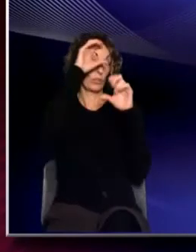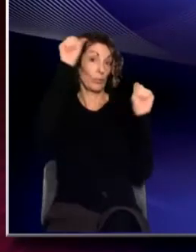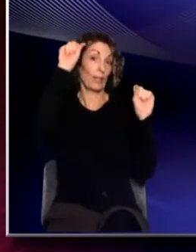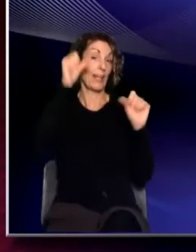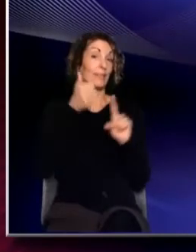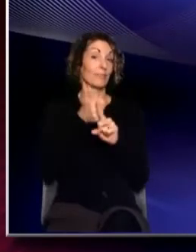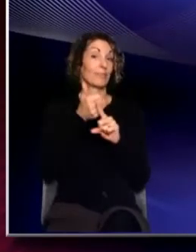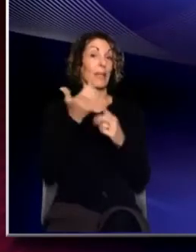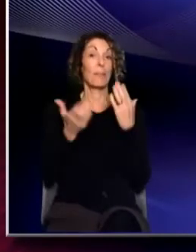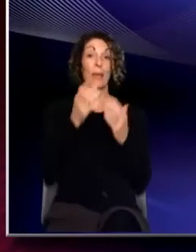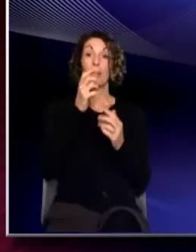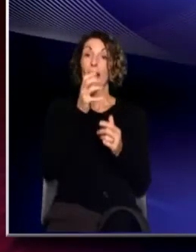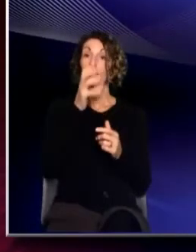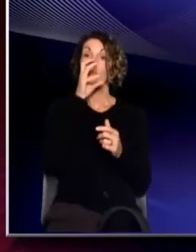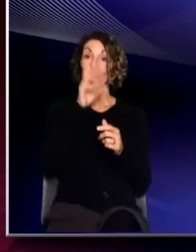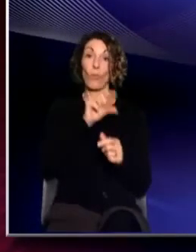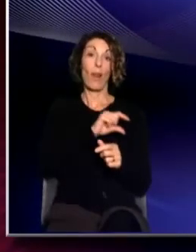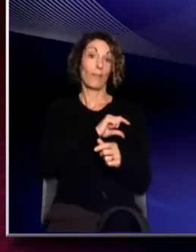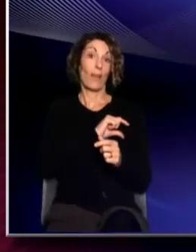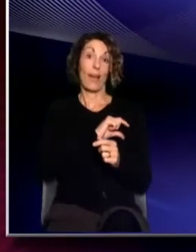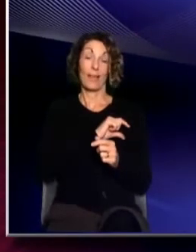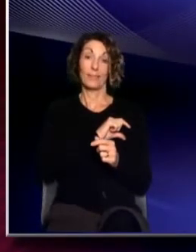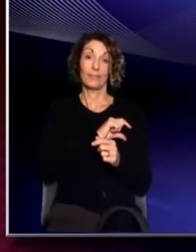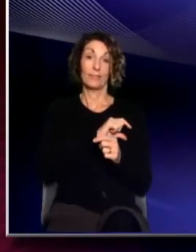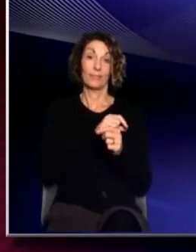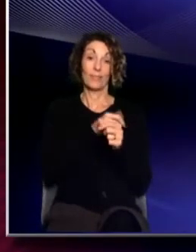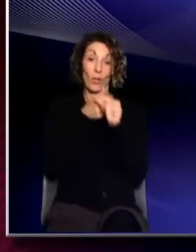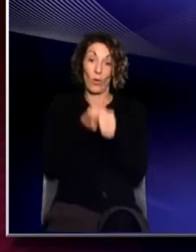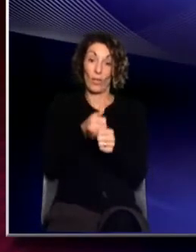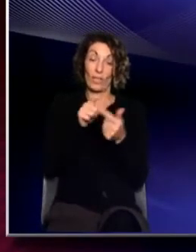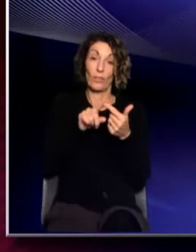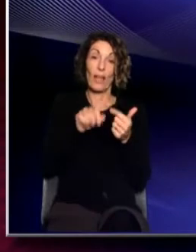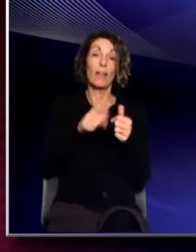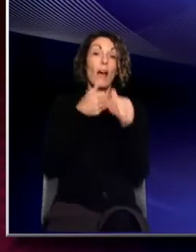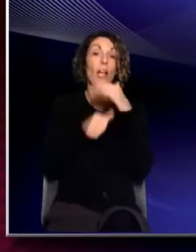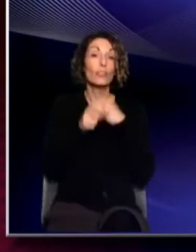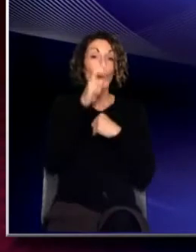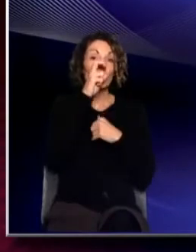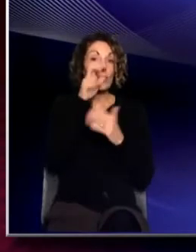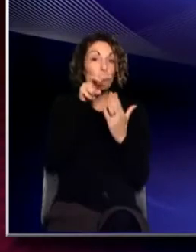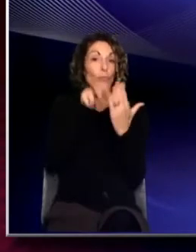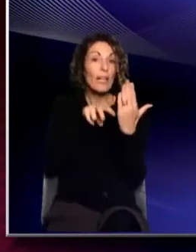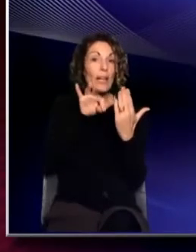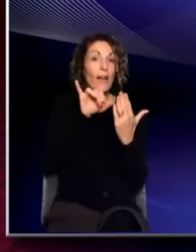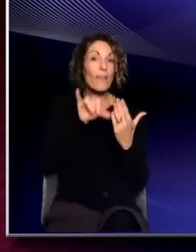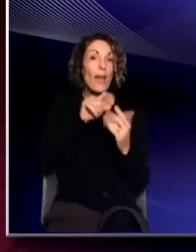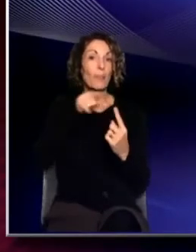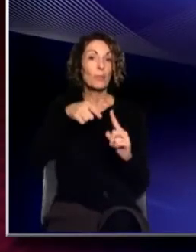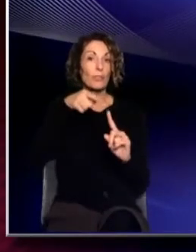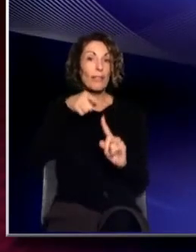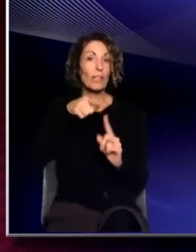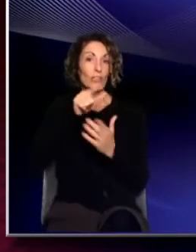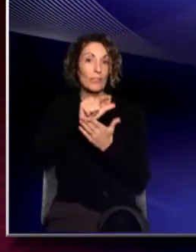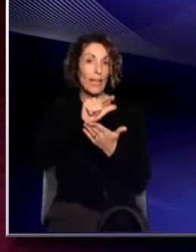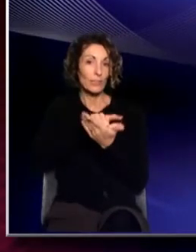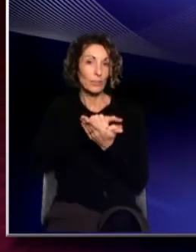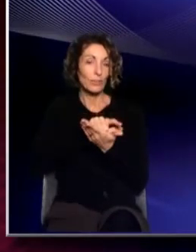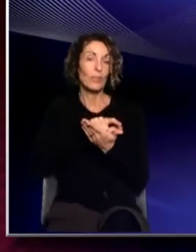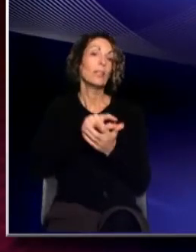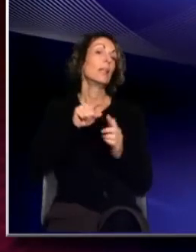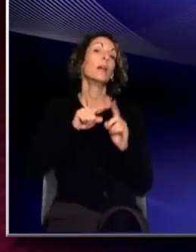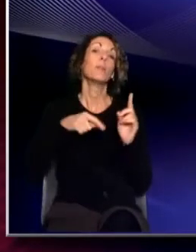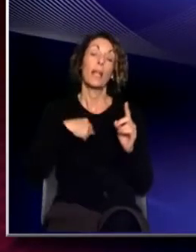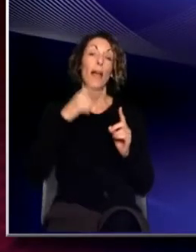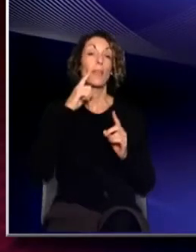not qualify under a strict reading of this particular statute. But I think that we